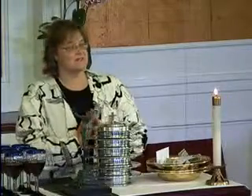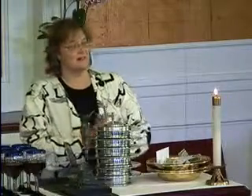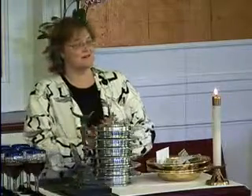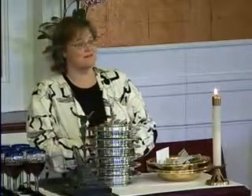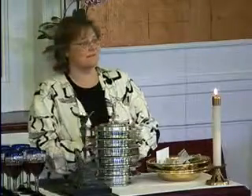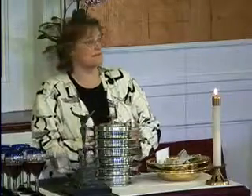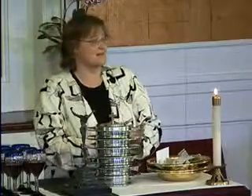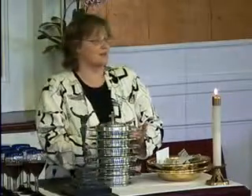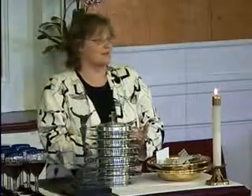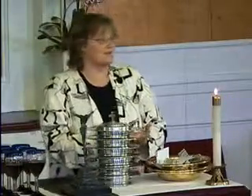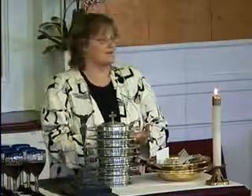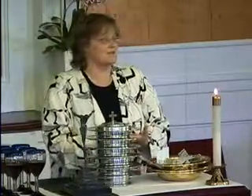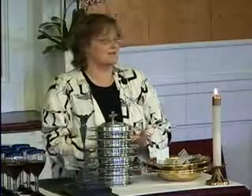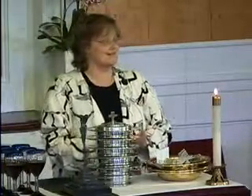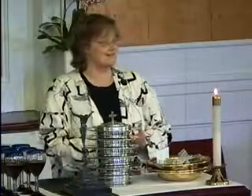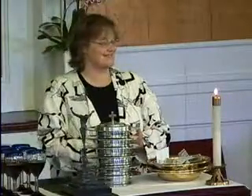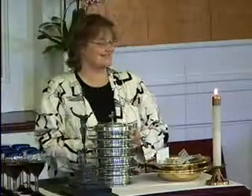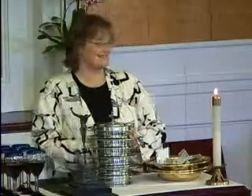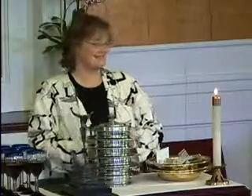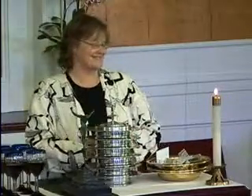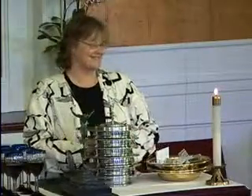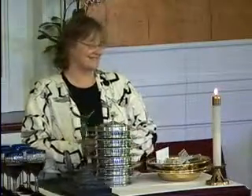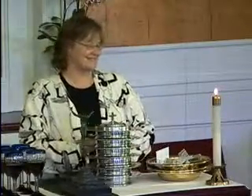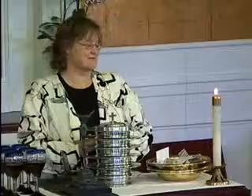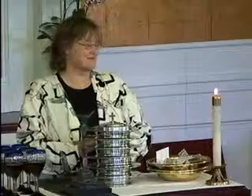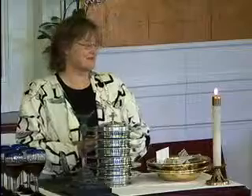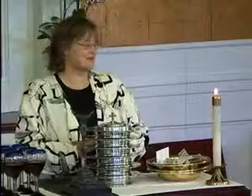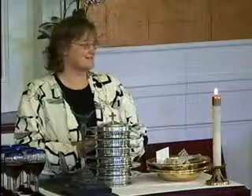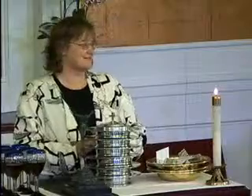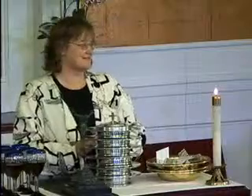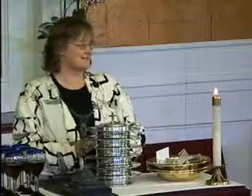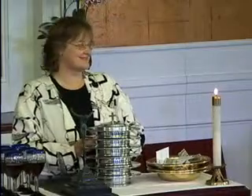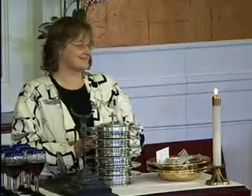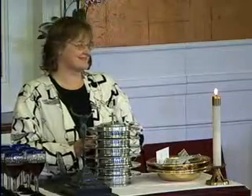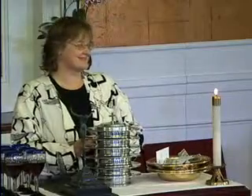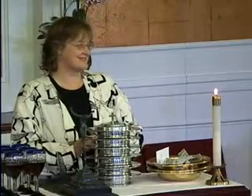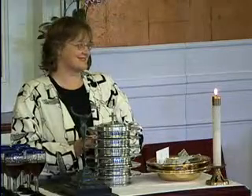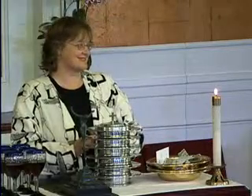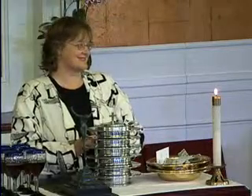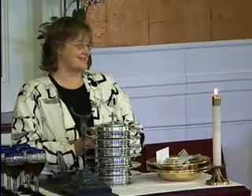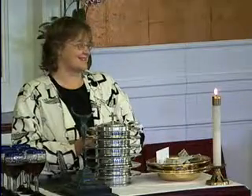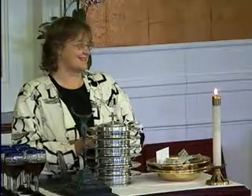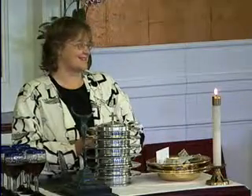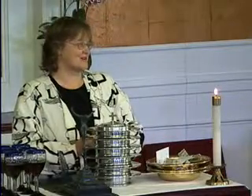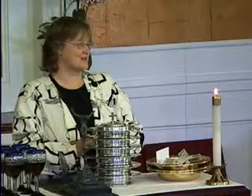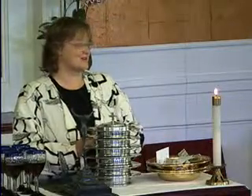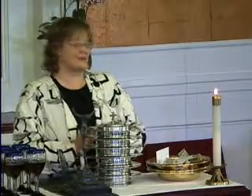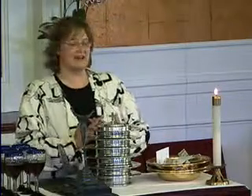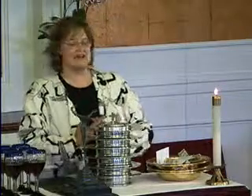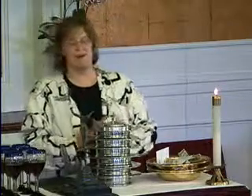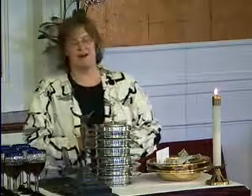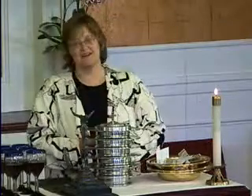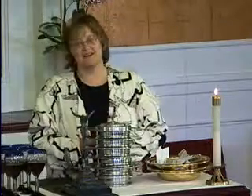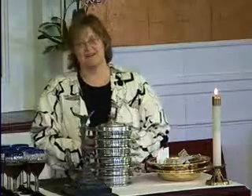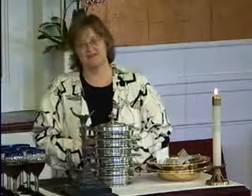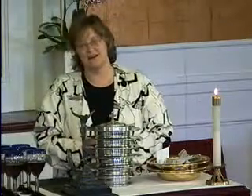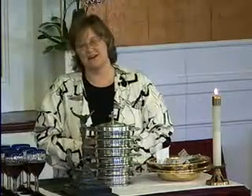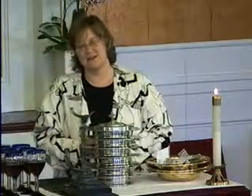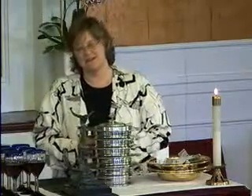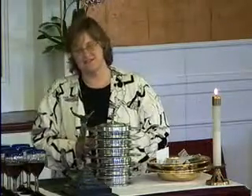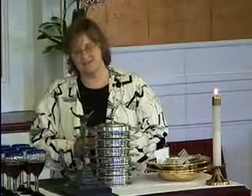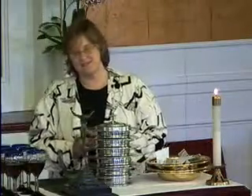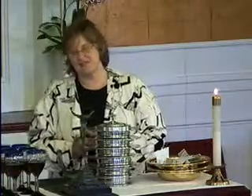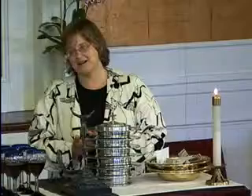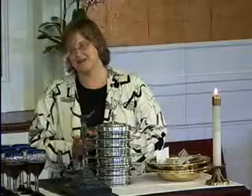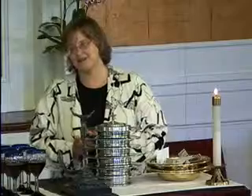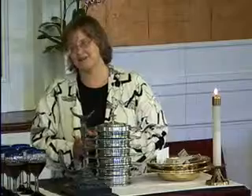Sometimes it's sacrificing our egos to receive. And so with that in mind, I invite